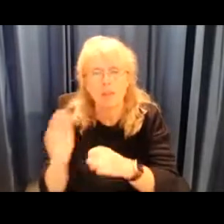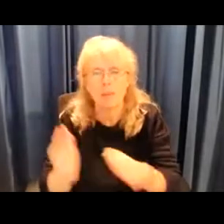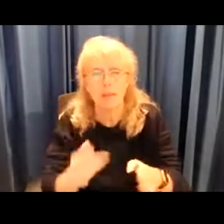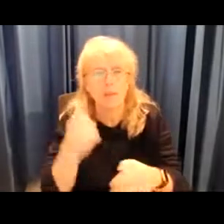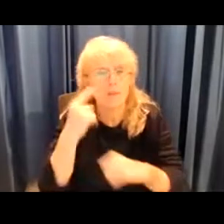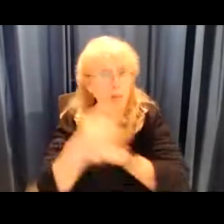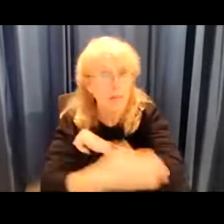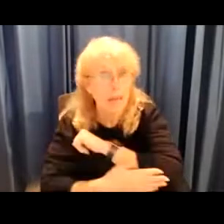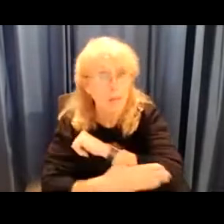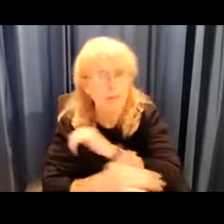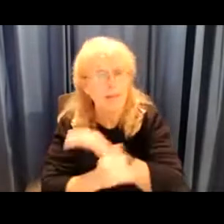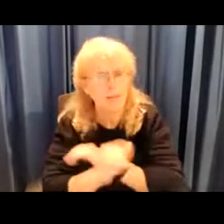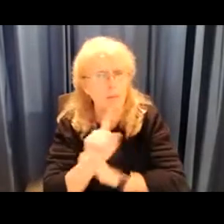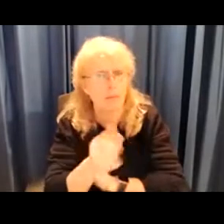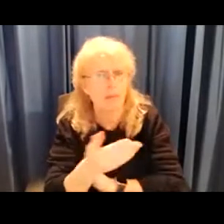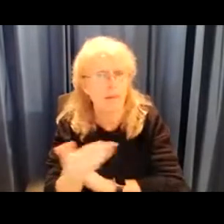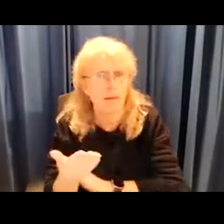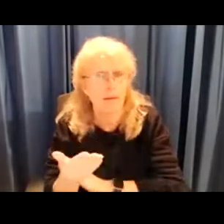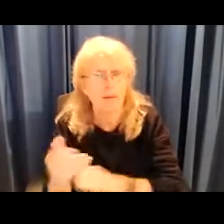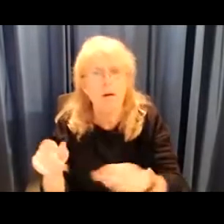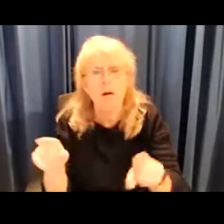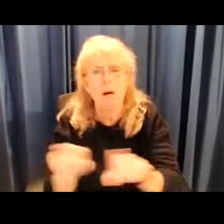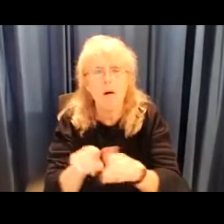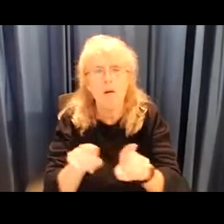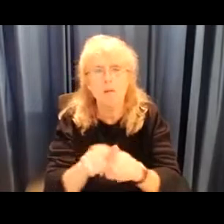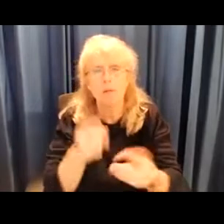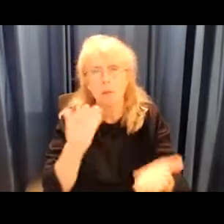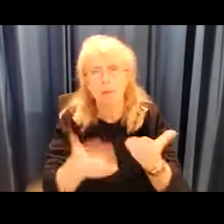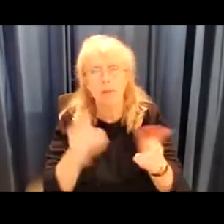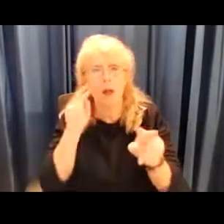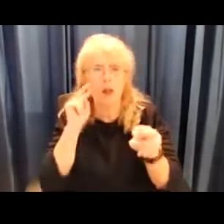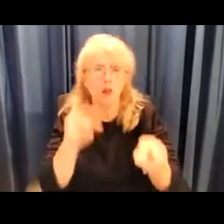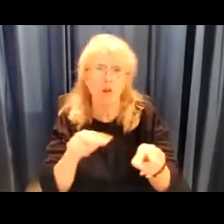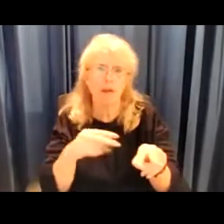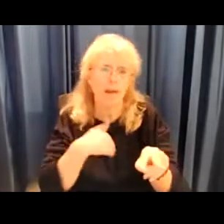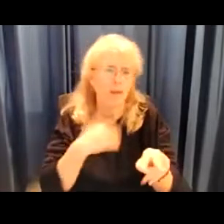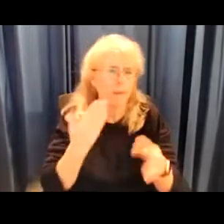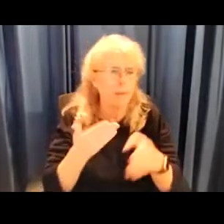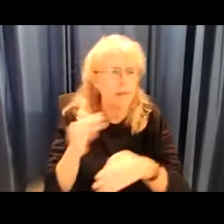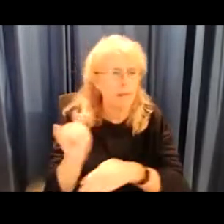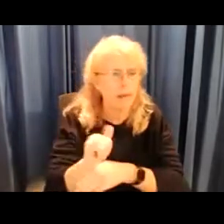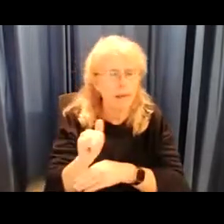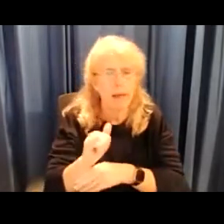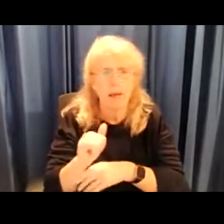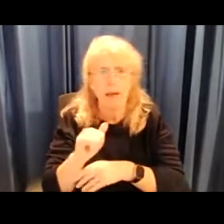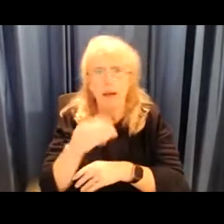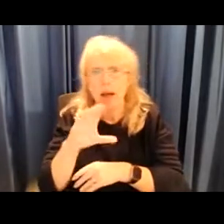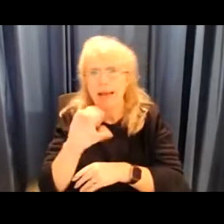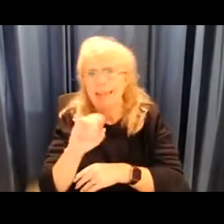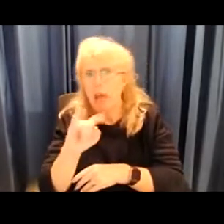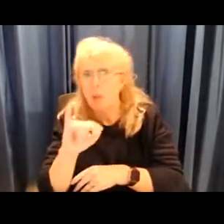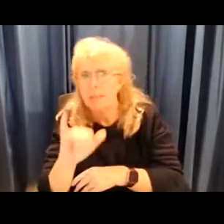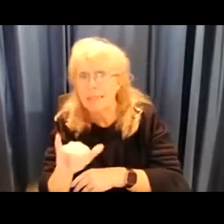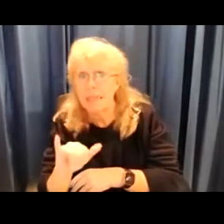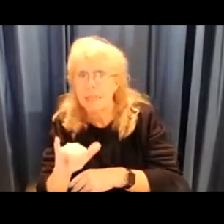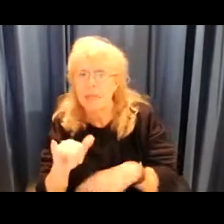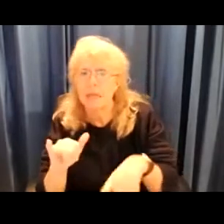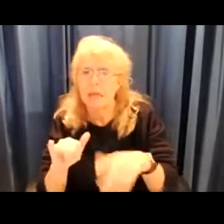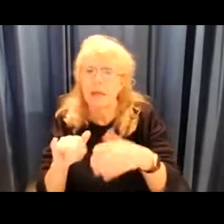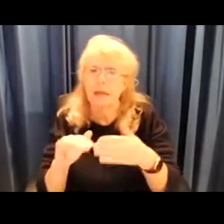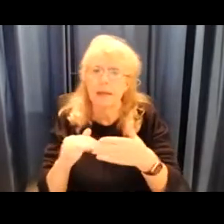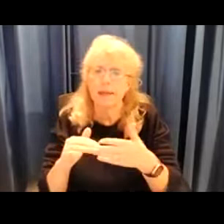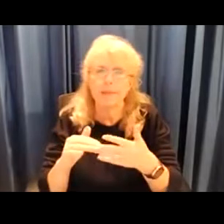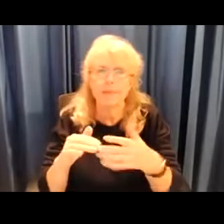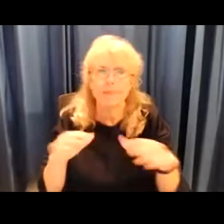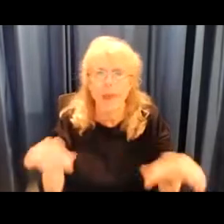And I think that we could also maybe look at having like a county climate action task force similar to the city of Beaverton,